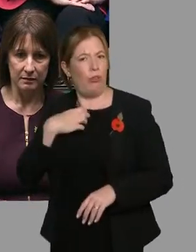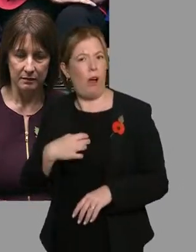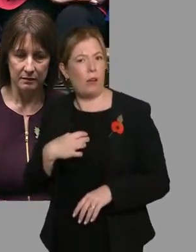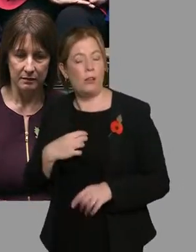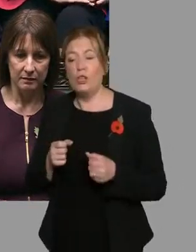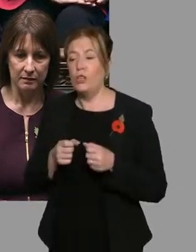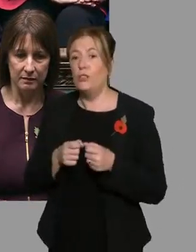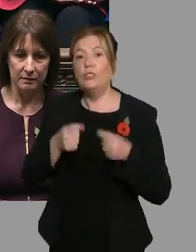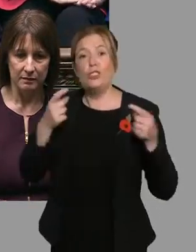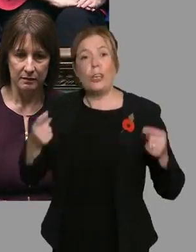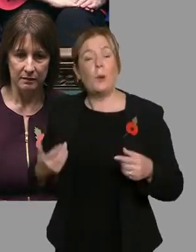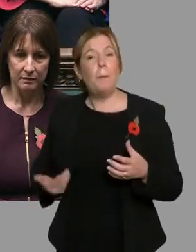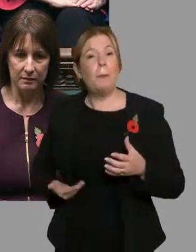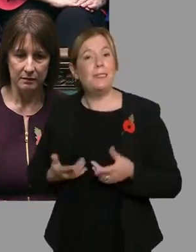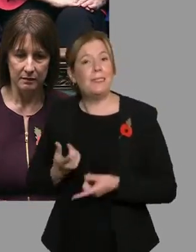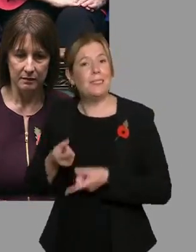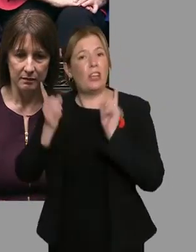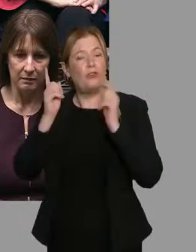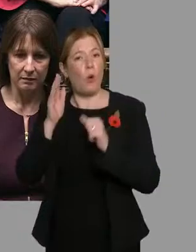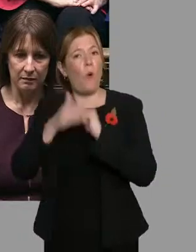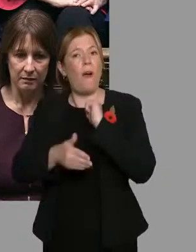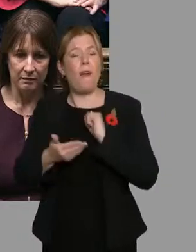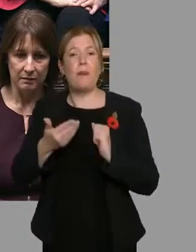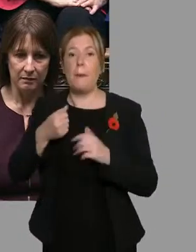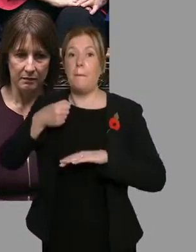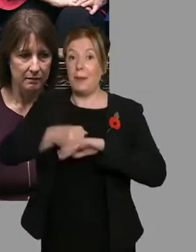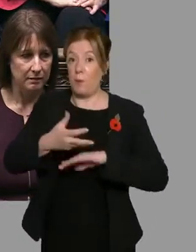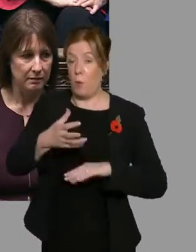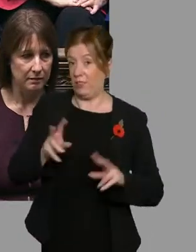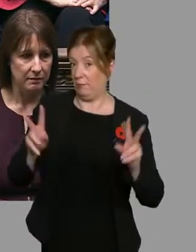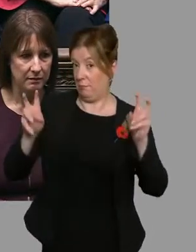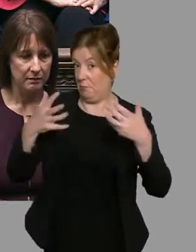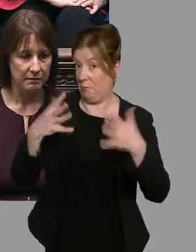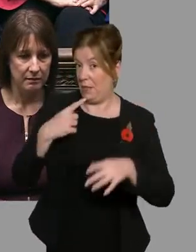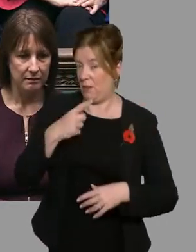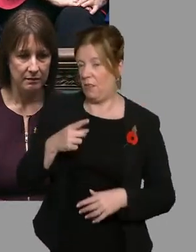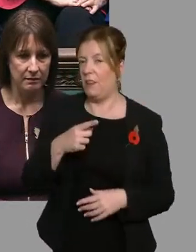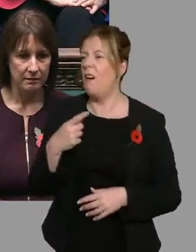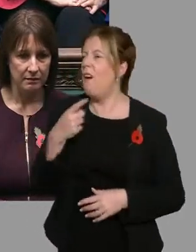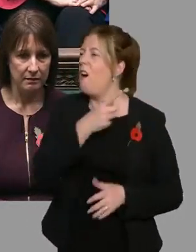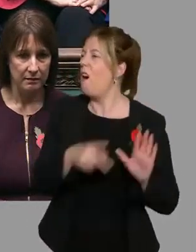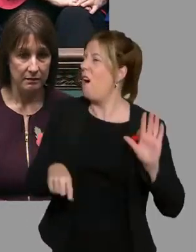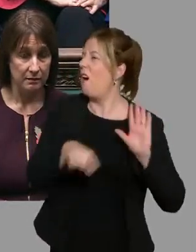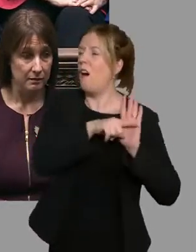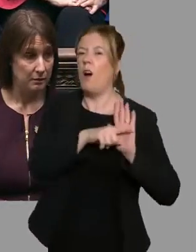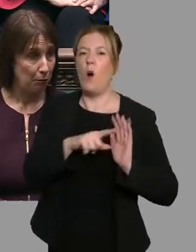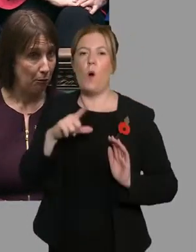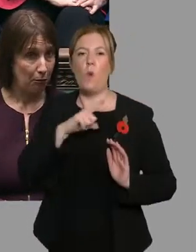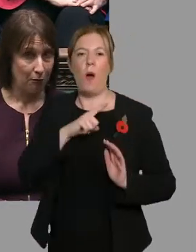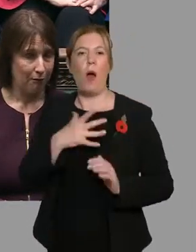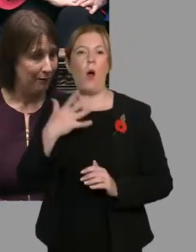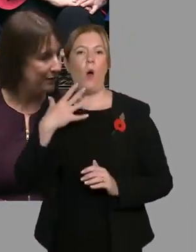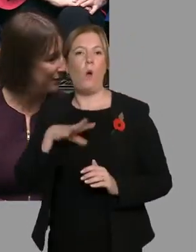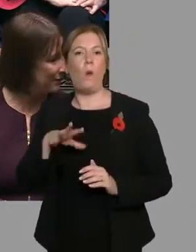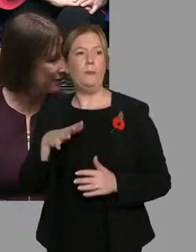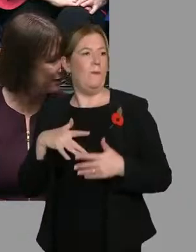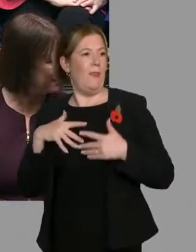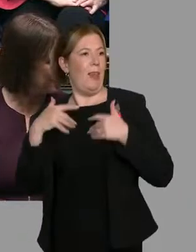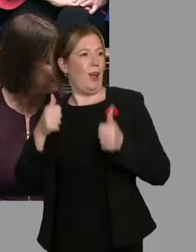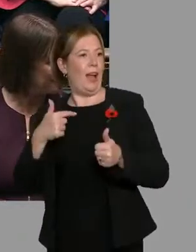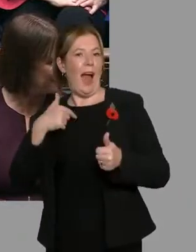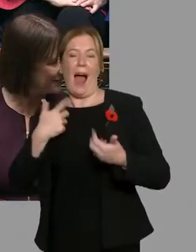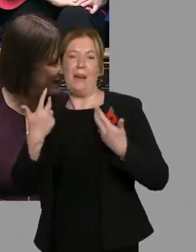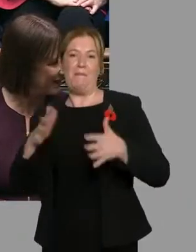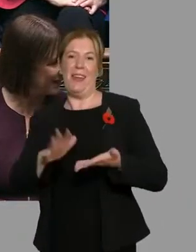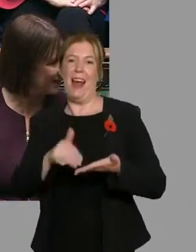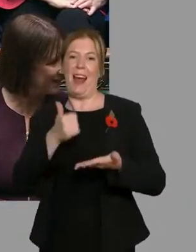this is a quote, something legislators pass to make themselves feel good. I disagree, and I'm very proud of the fact that this